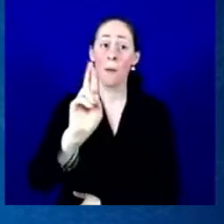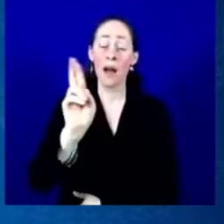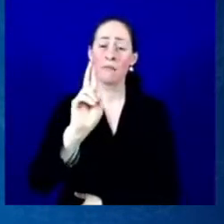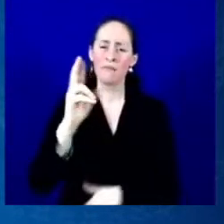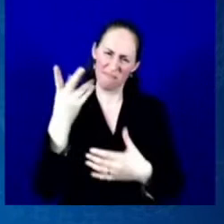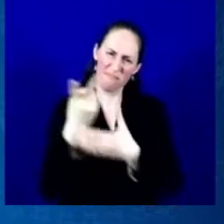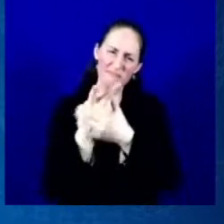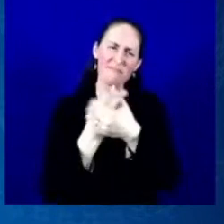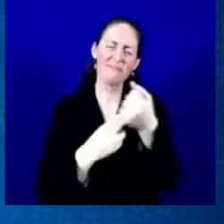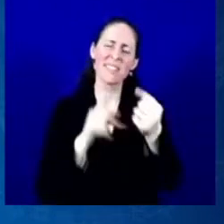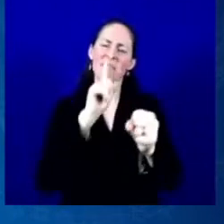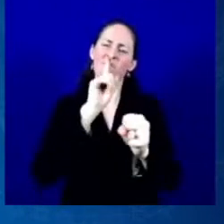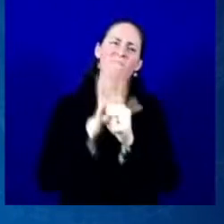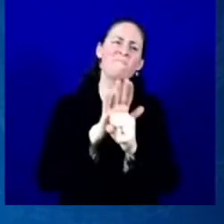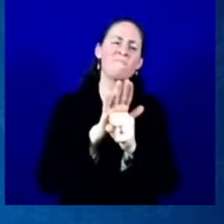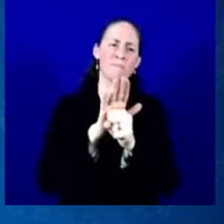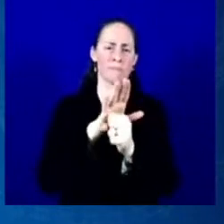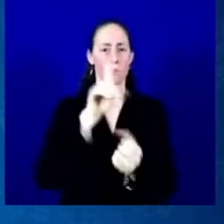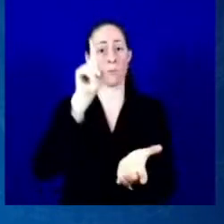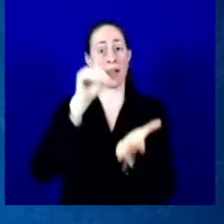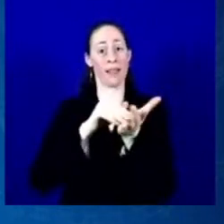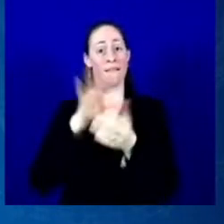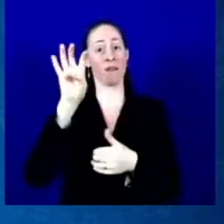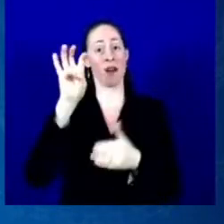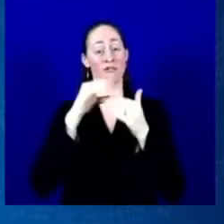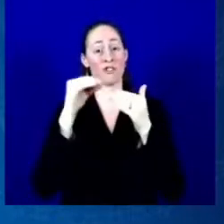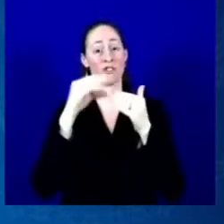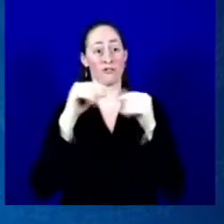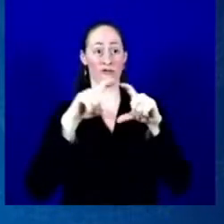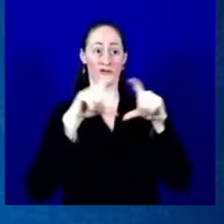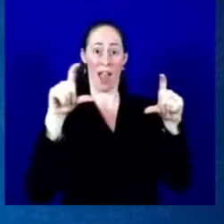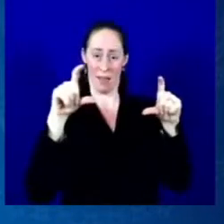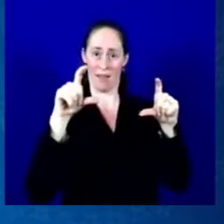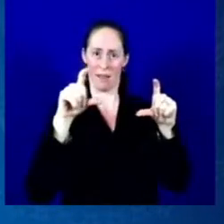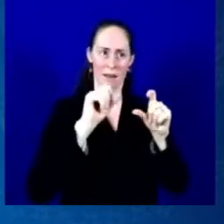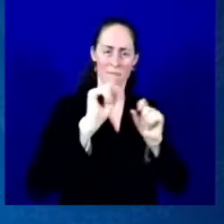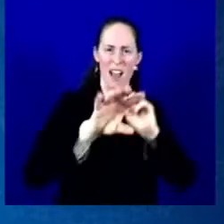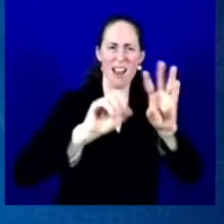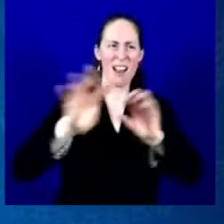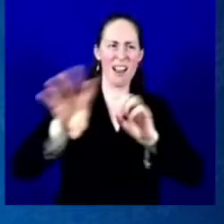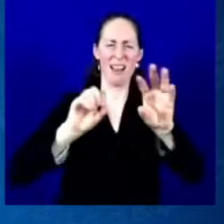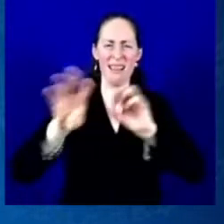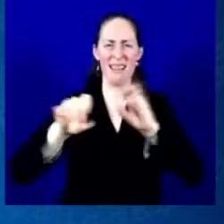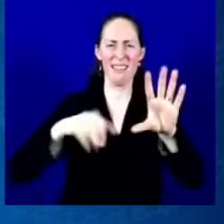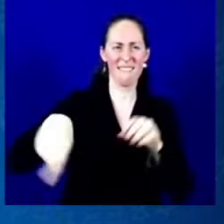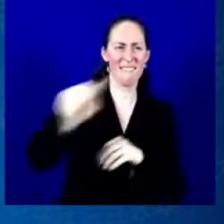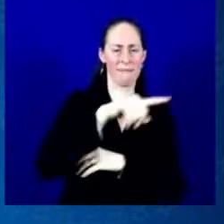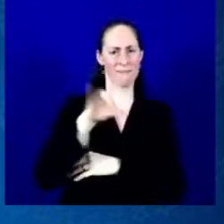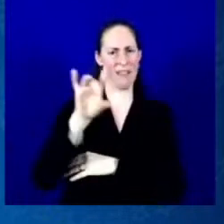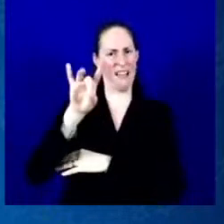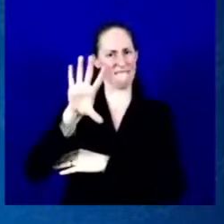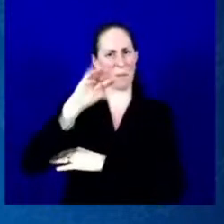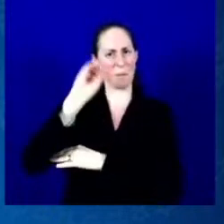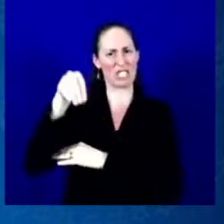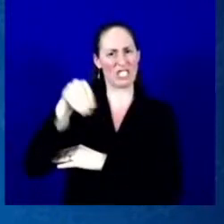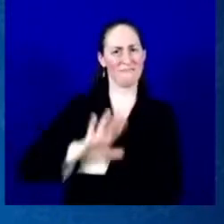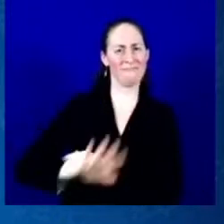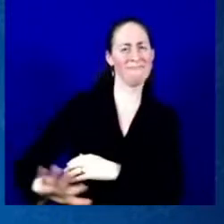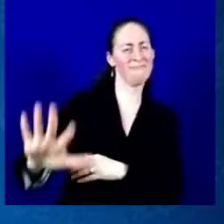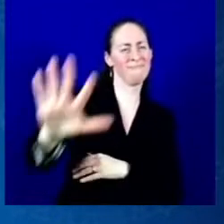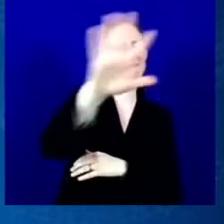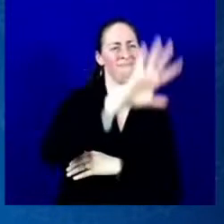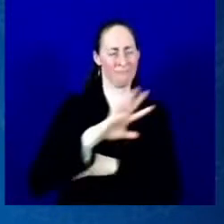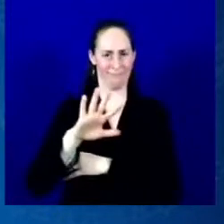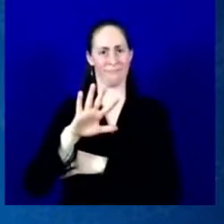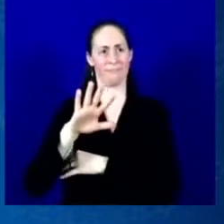rescue checks to 85% of American households. We've already sent more than 160 million checks out the